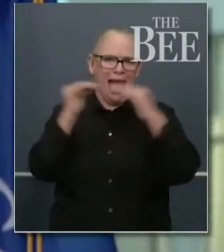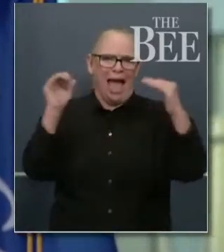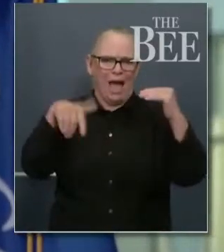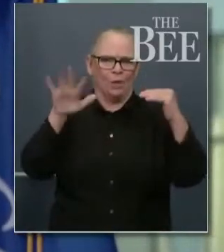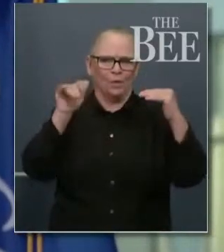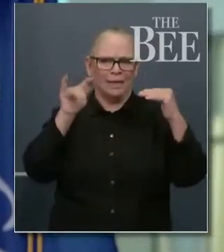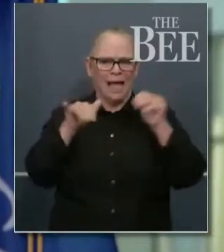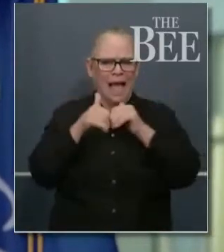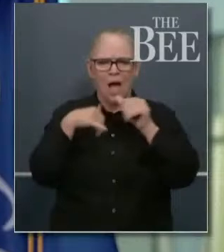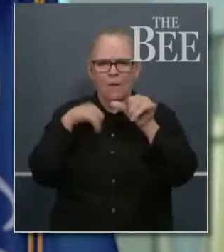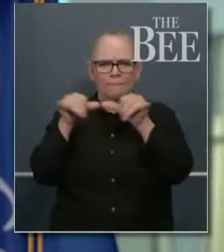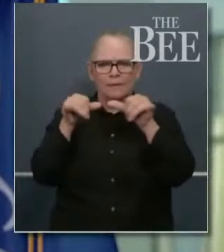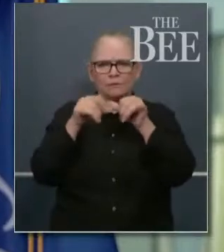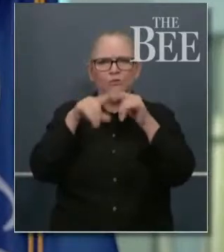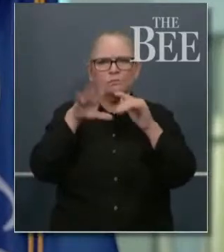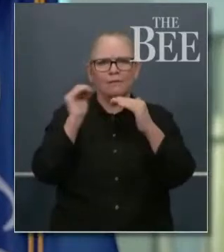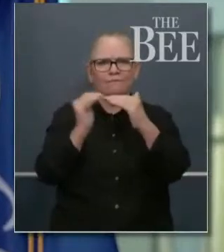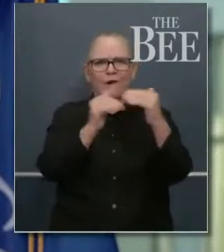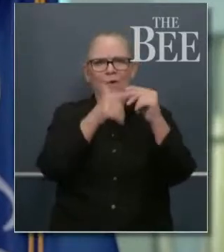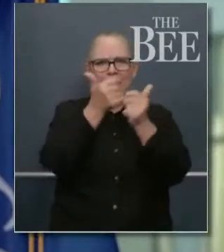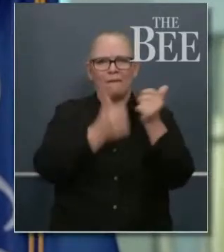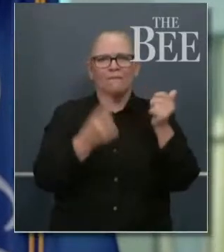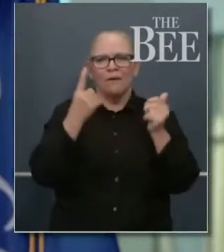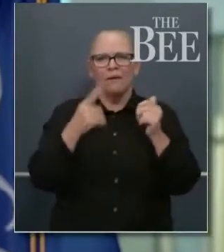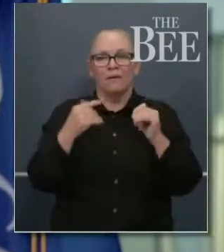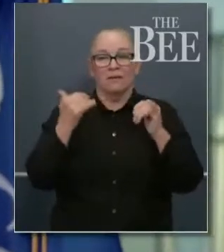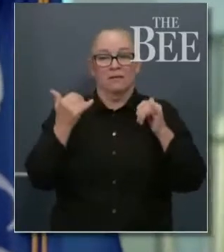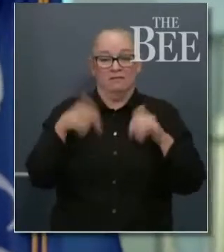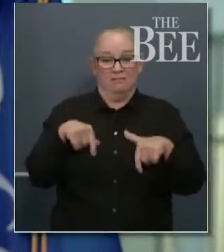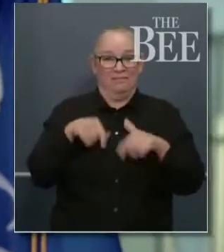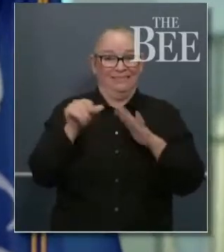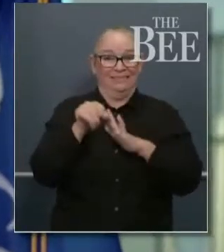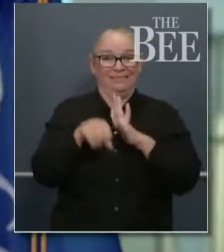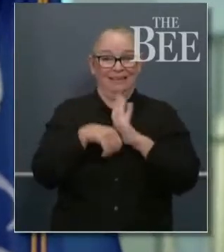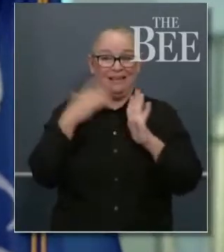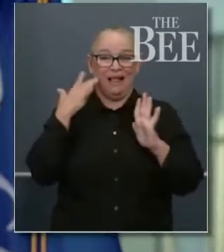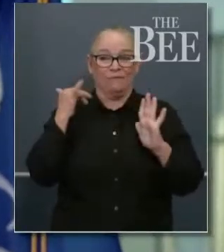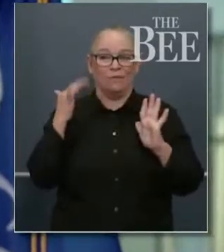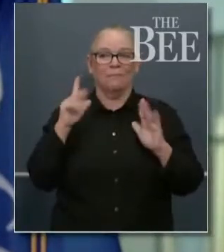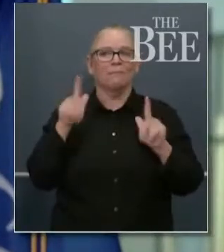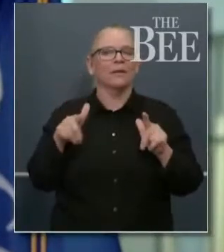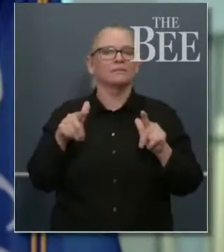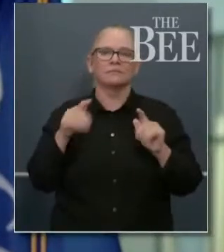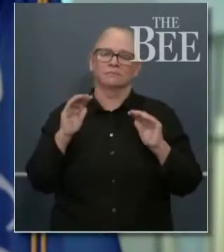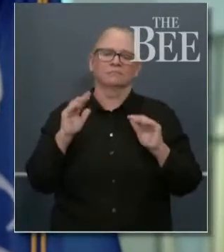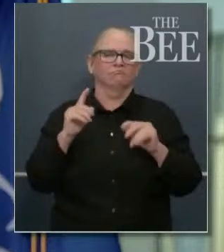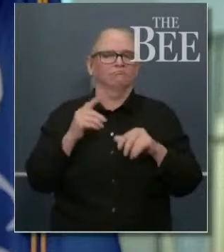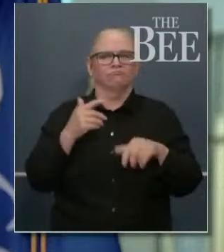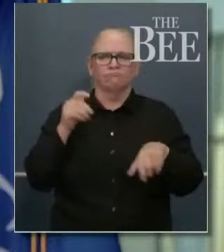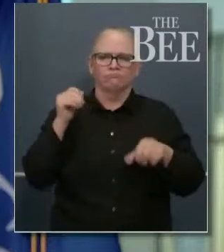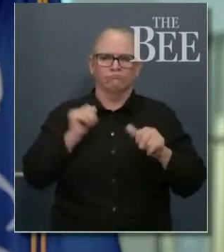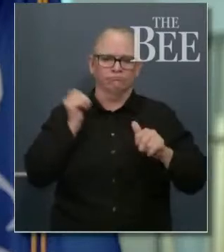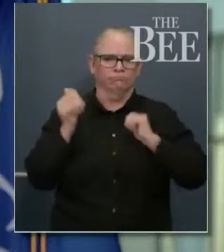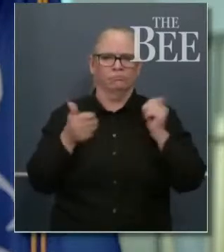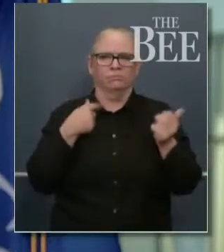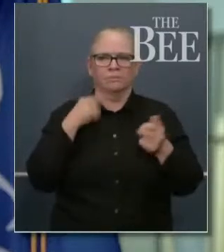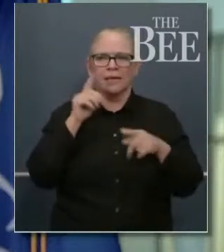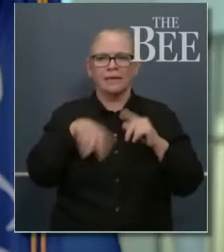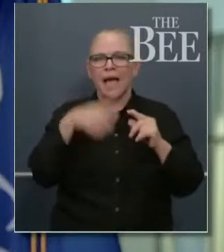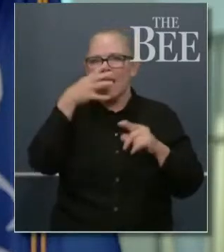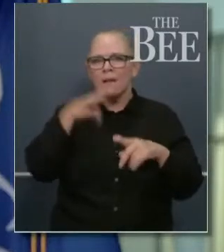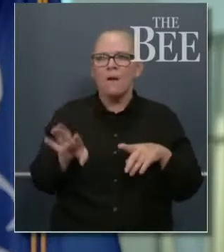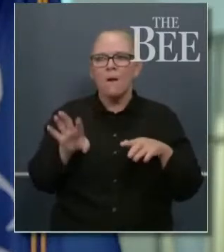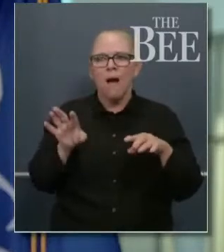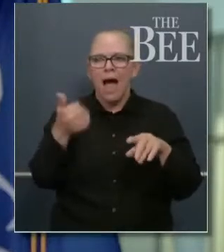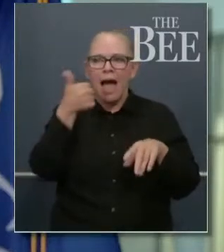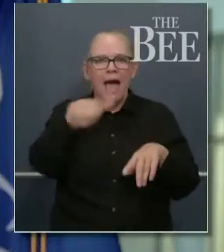and the focus of the state to really advance a measure that leaves no communities behind. We mentioned this the